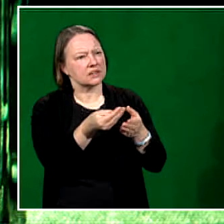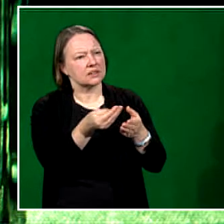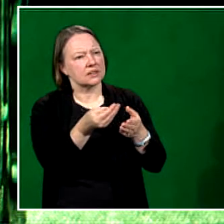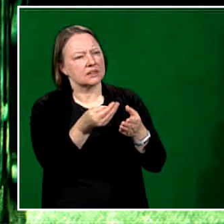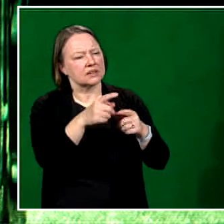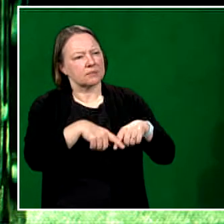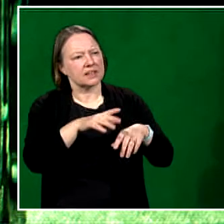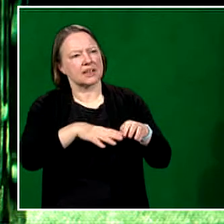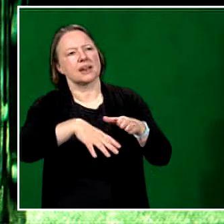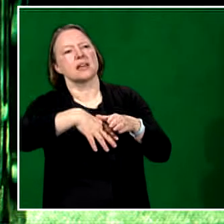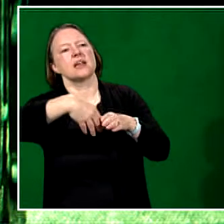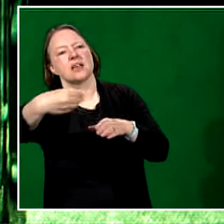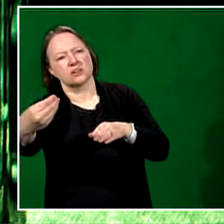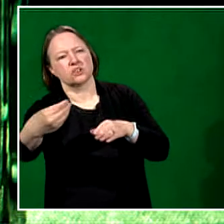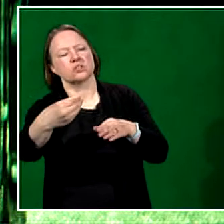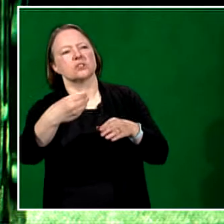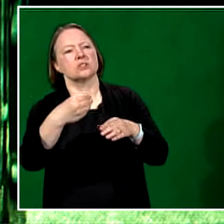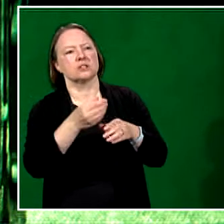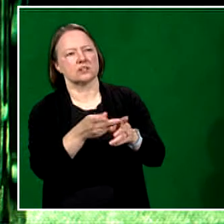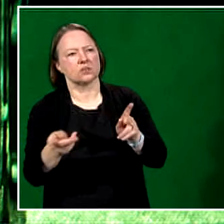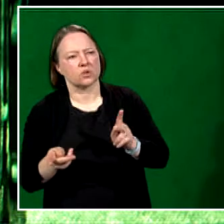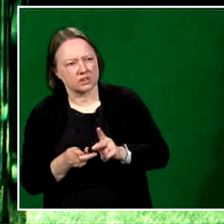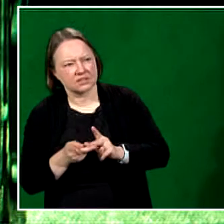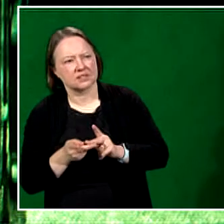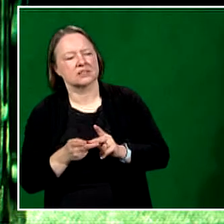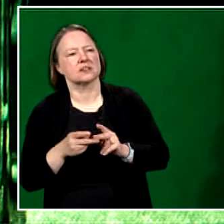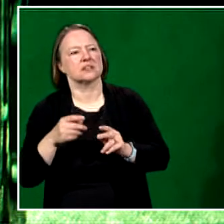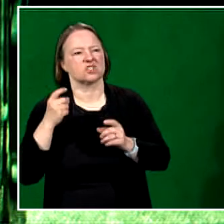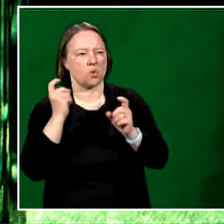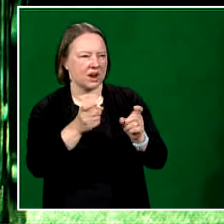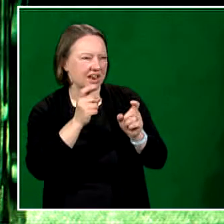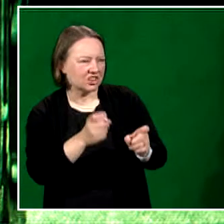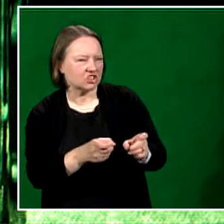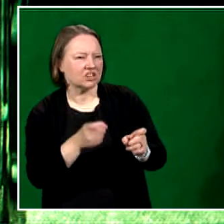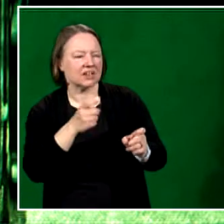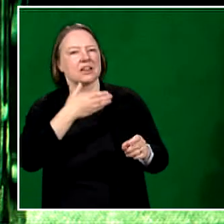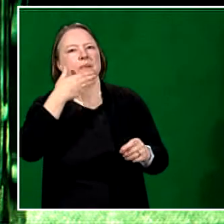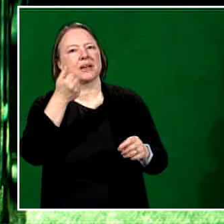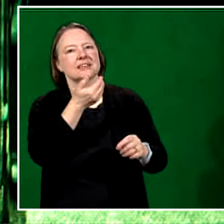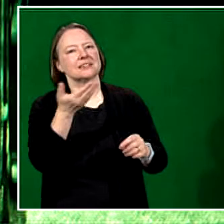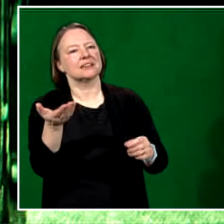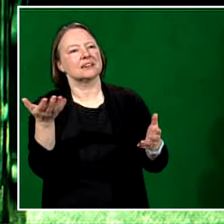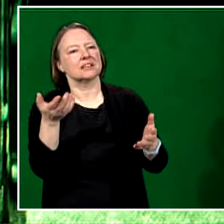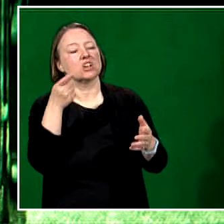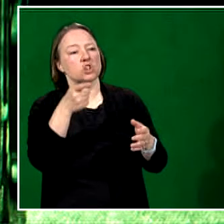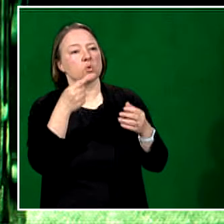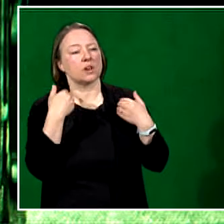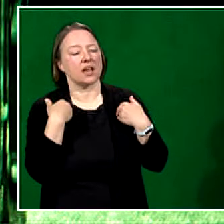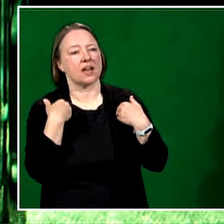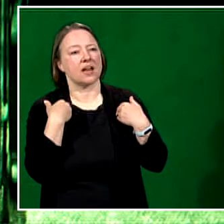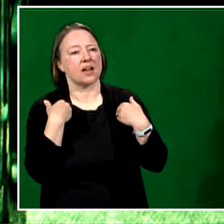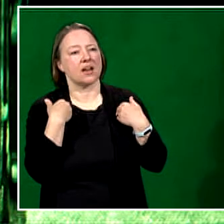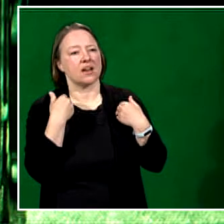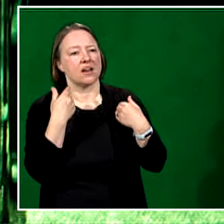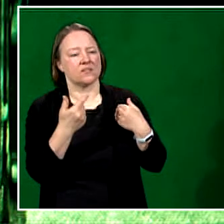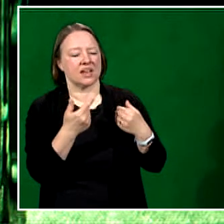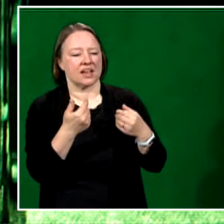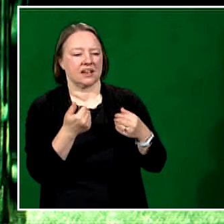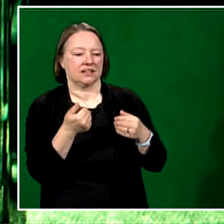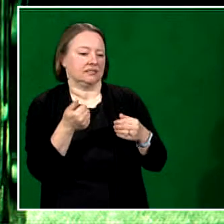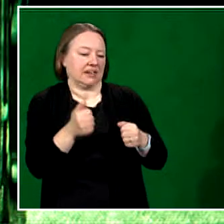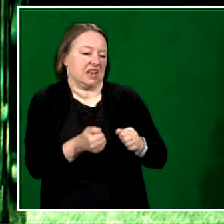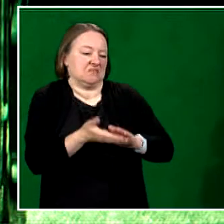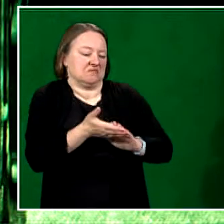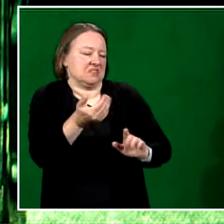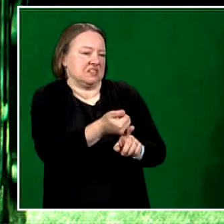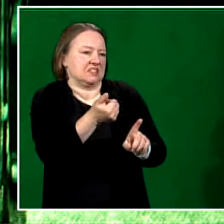on external sources, donations, external funding, and the ideal here would be that you would have an entirely self-sustaining